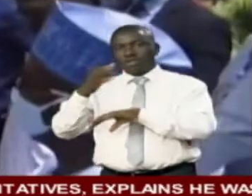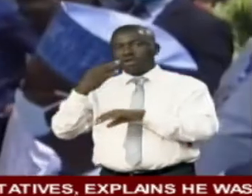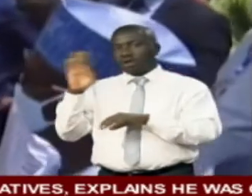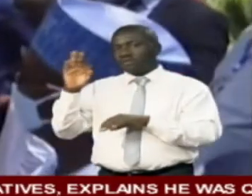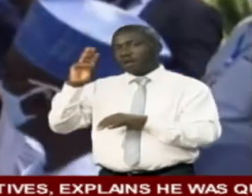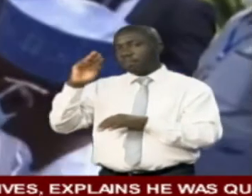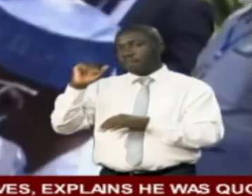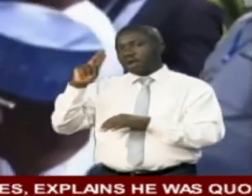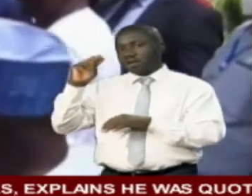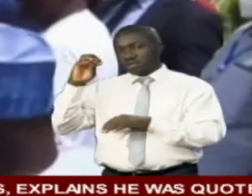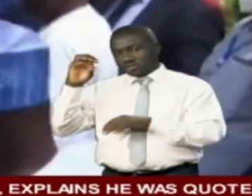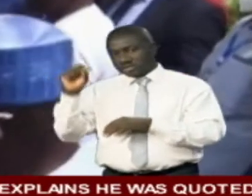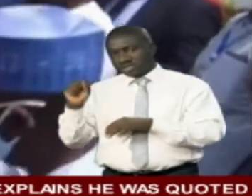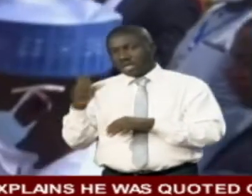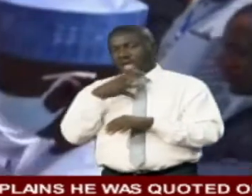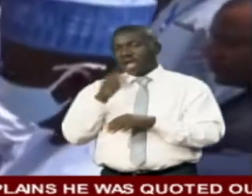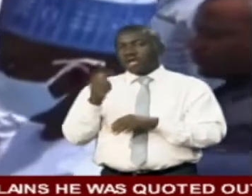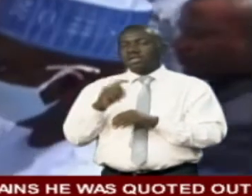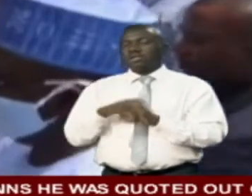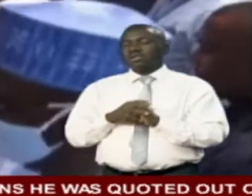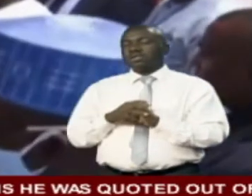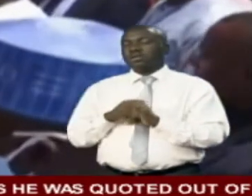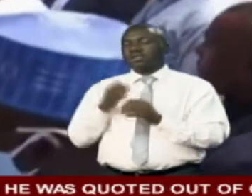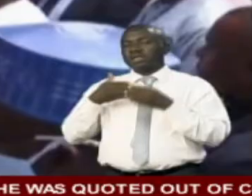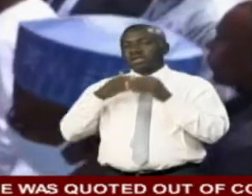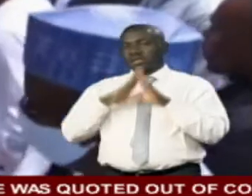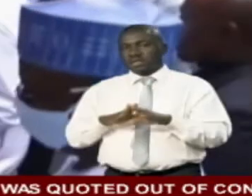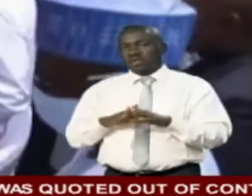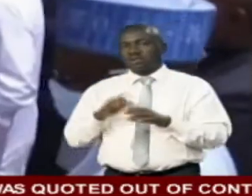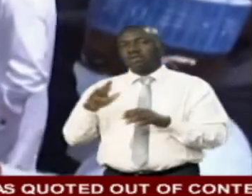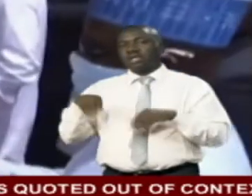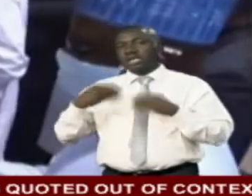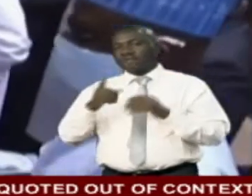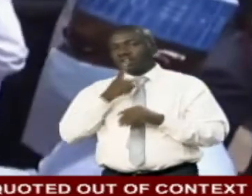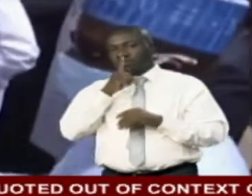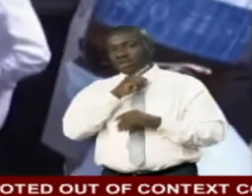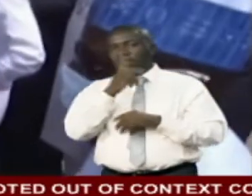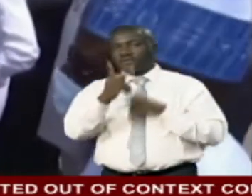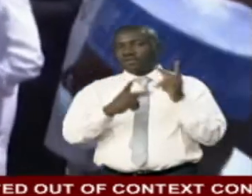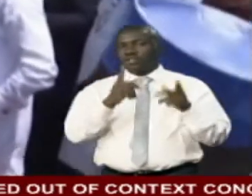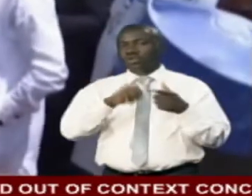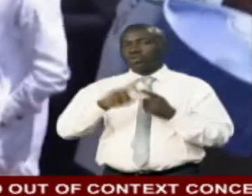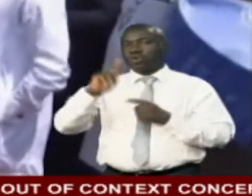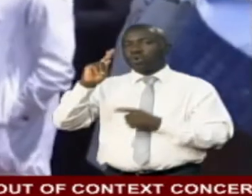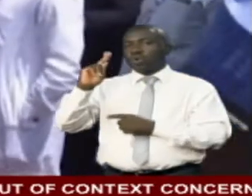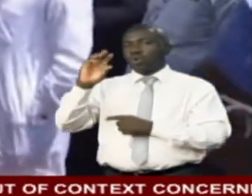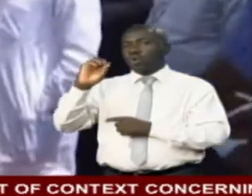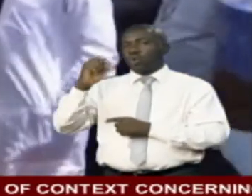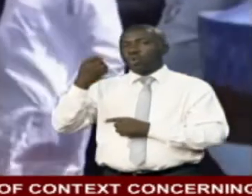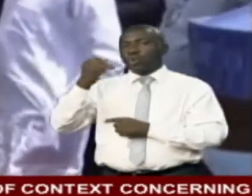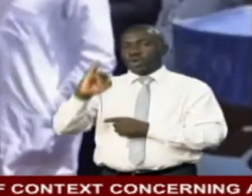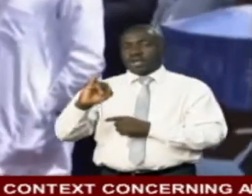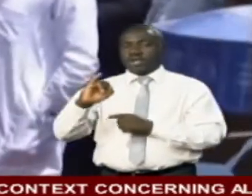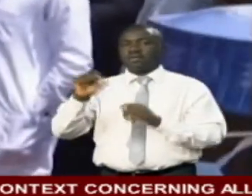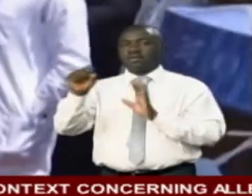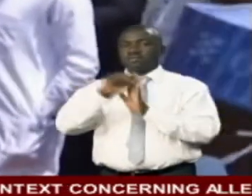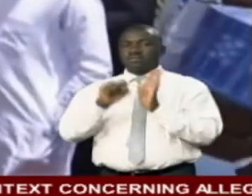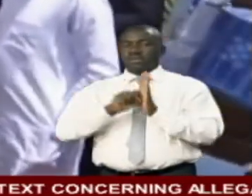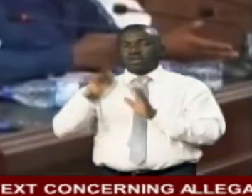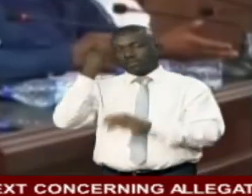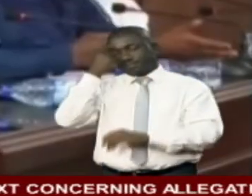leader Yahya Abdullahi, gave the assurance during a visit to Kogi State government.